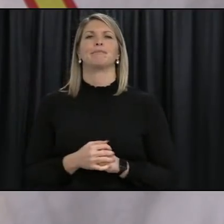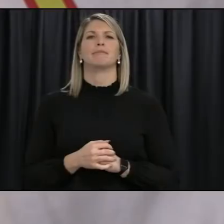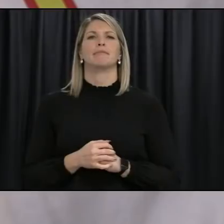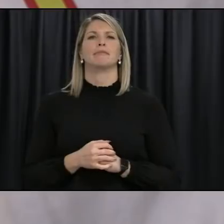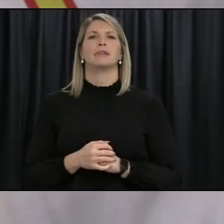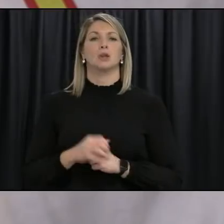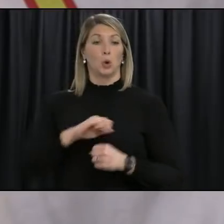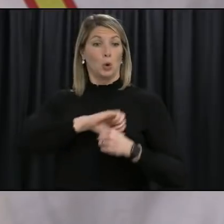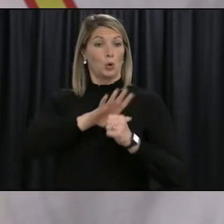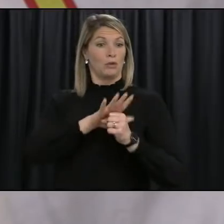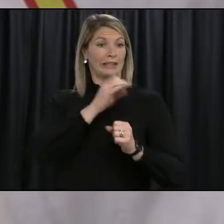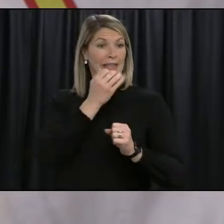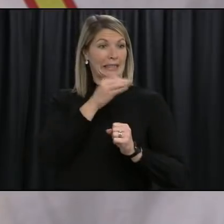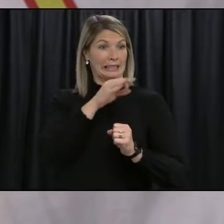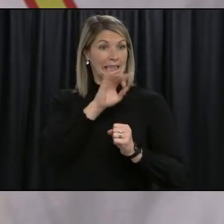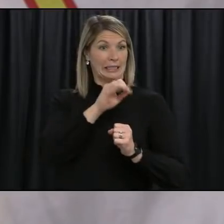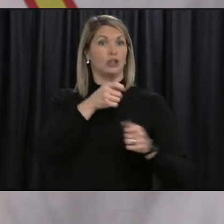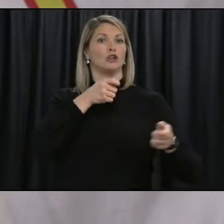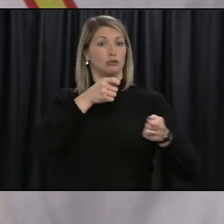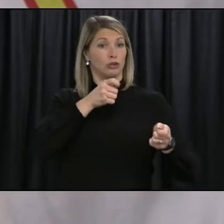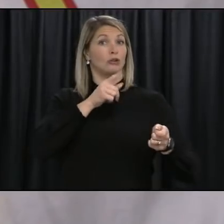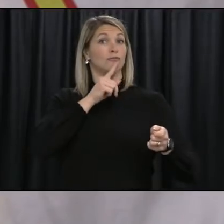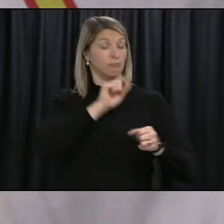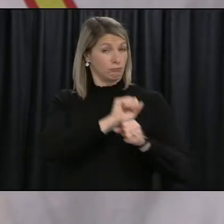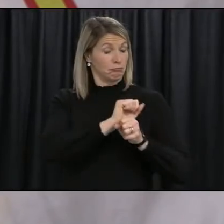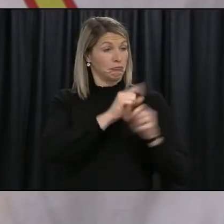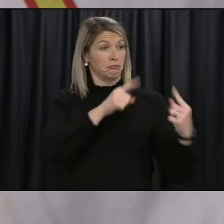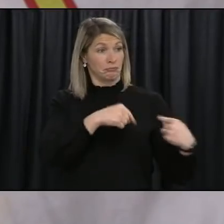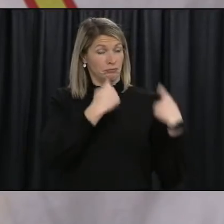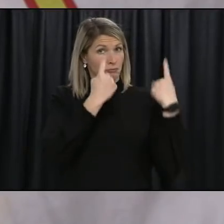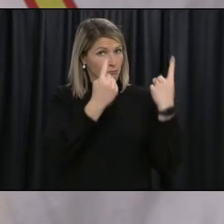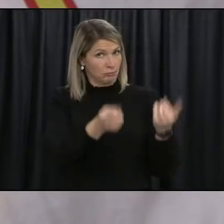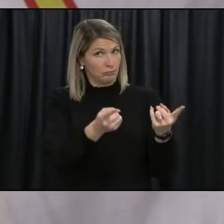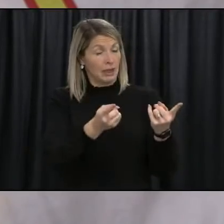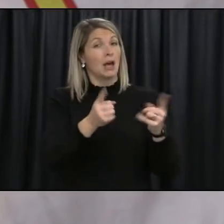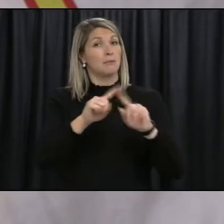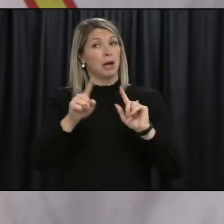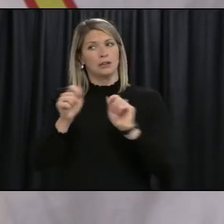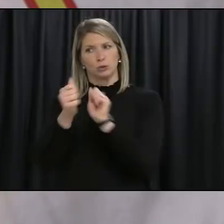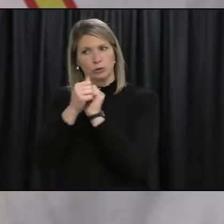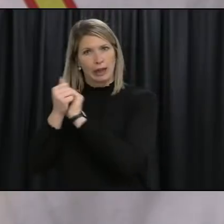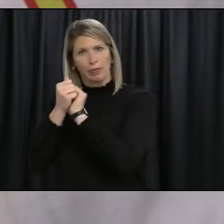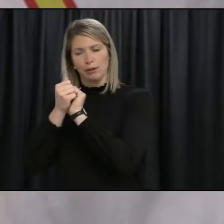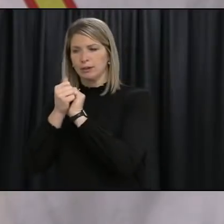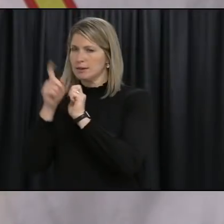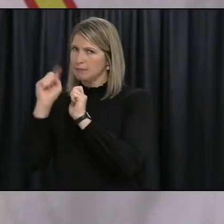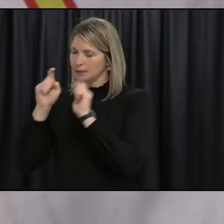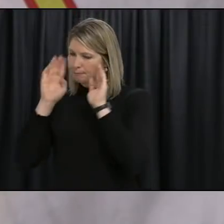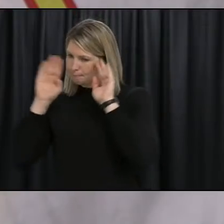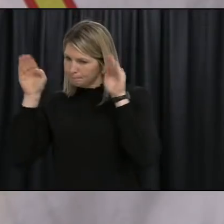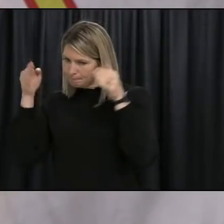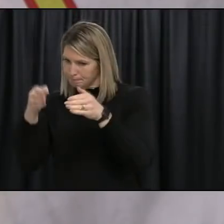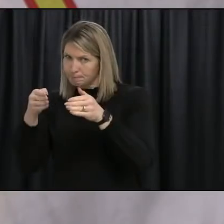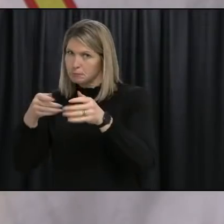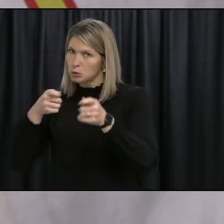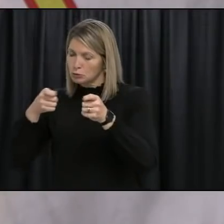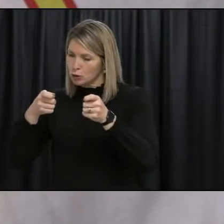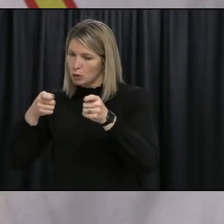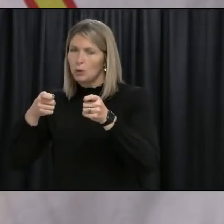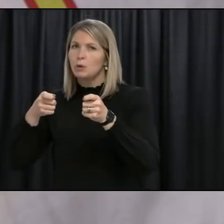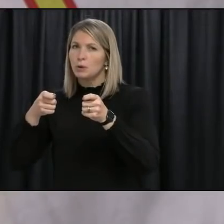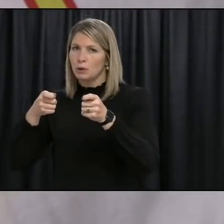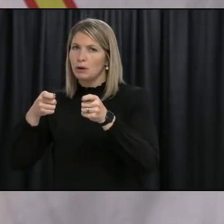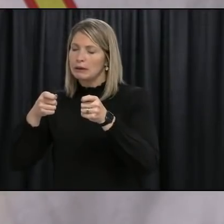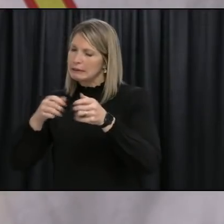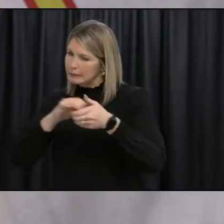control in our province, it is going to take the collective unwavering efforts of each and every one of us to keep it that way. We can